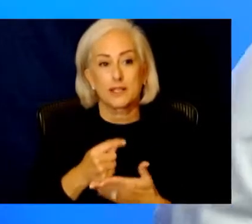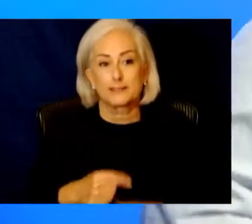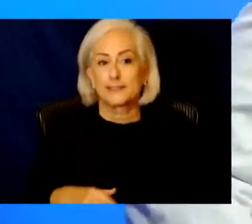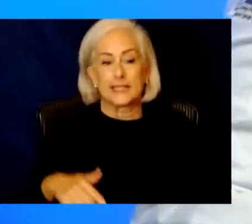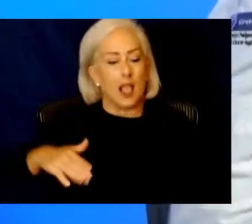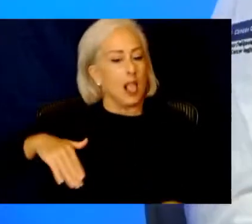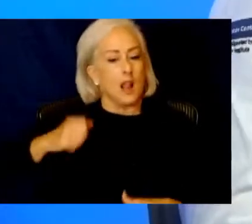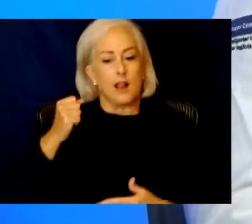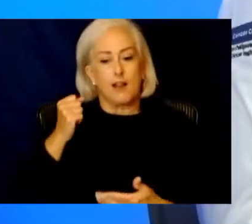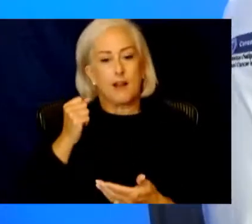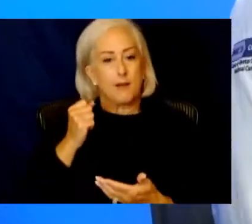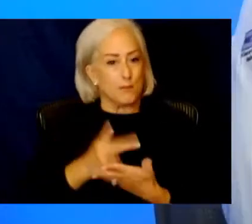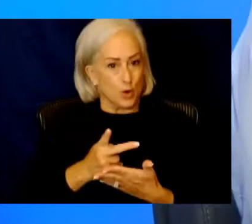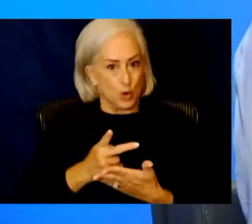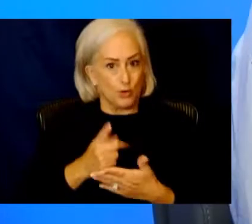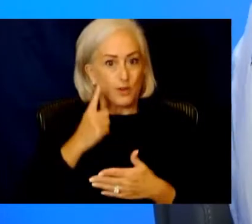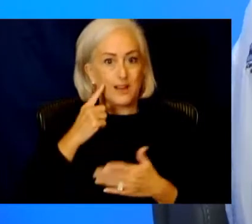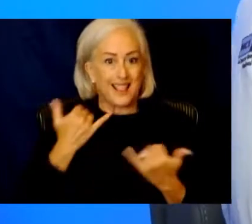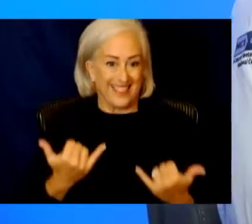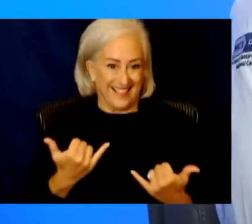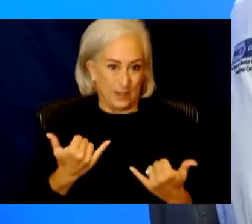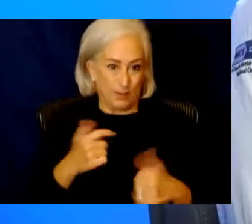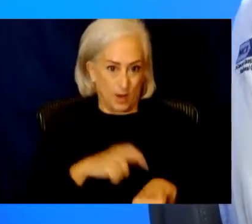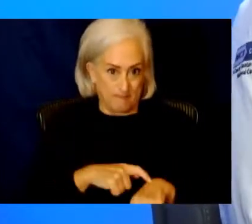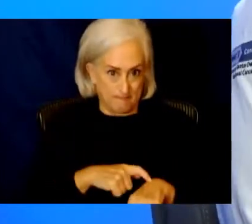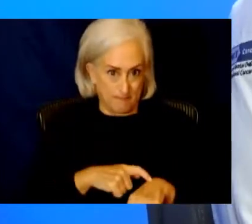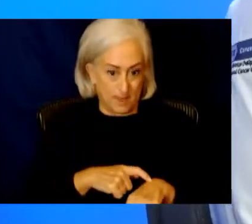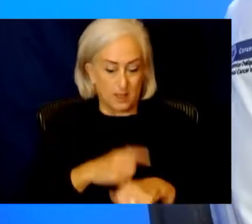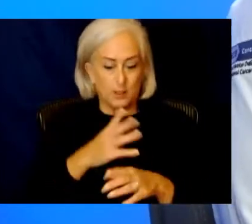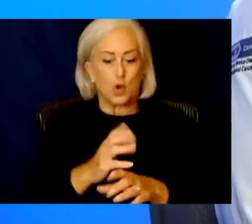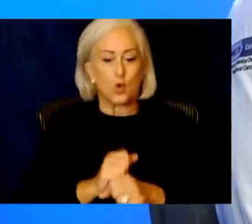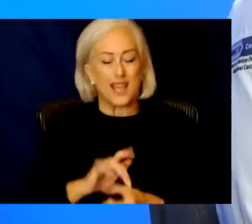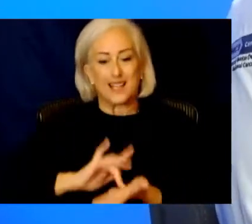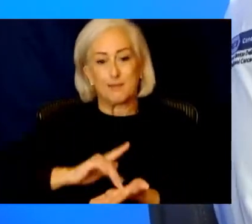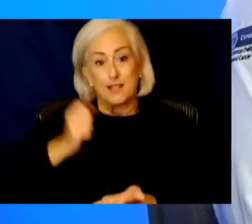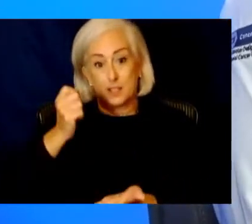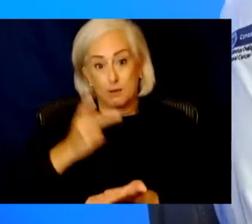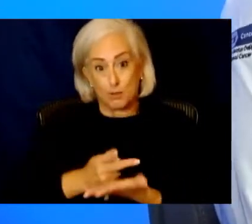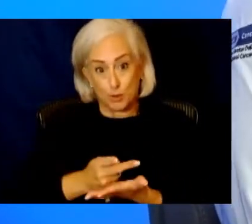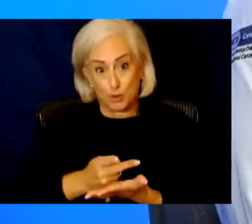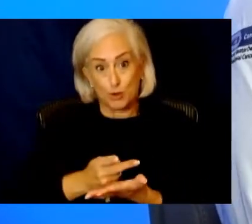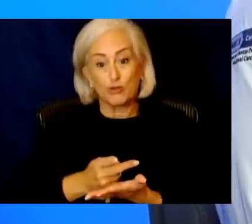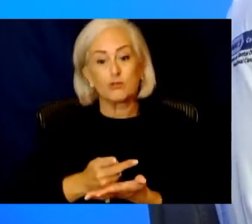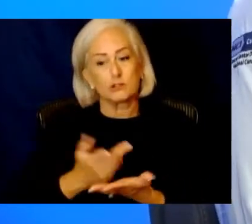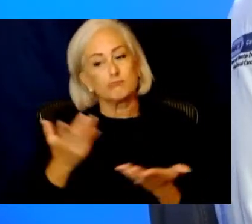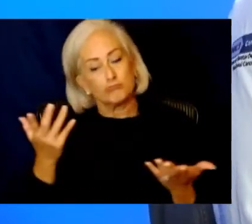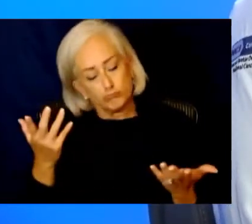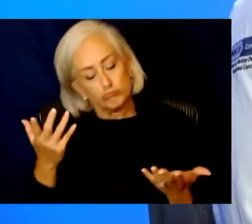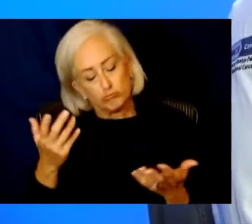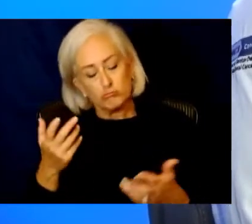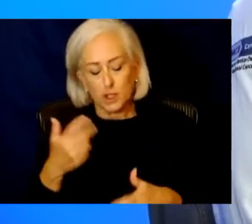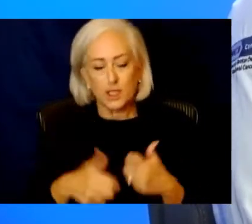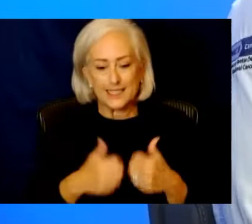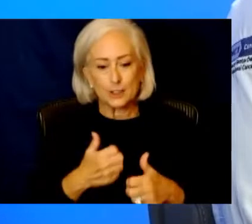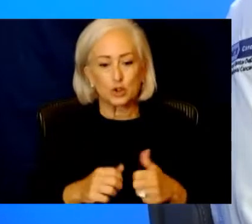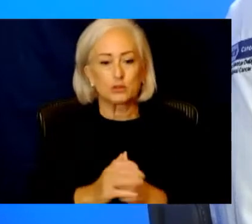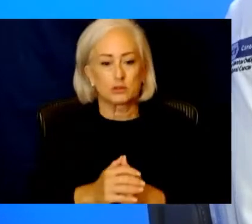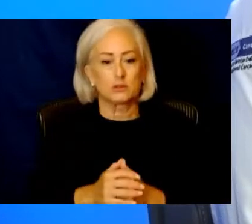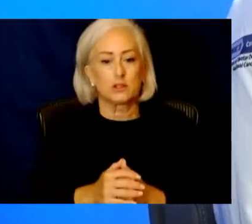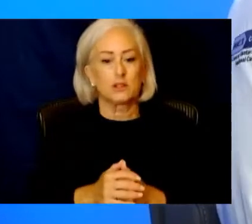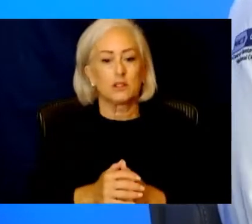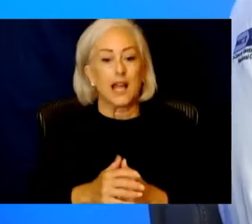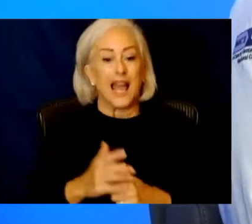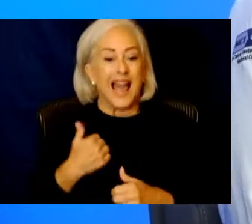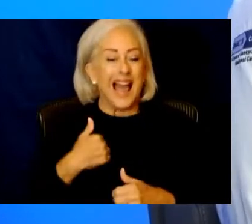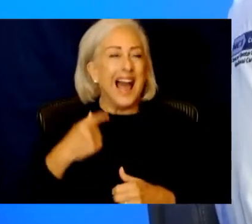point. So getting the drug approved is definitely an issue. I think it's something I would